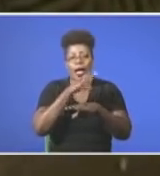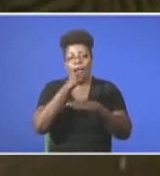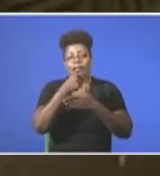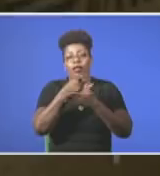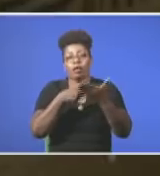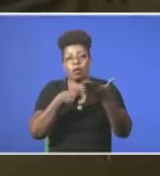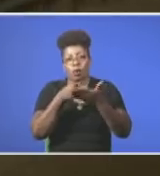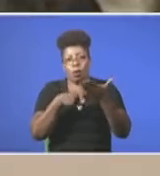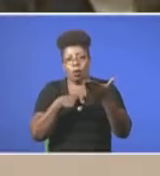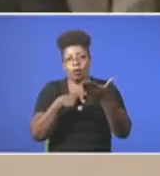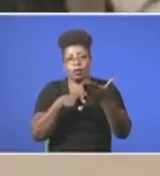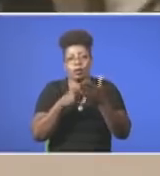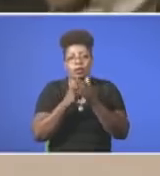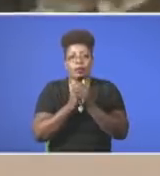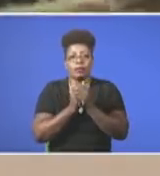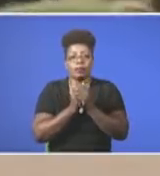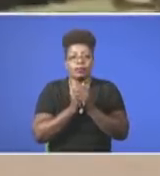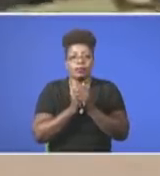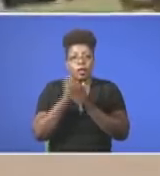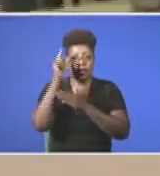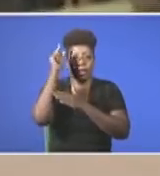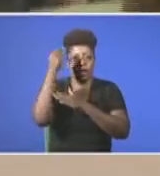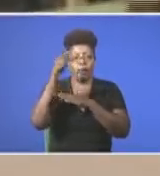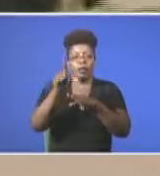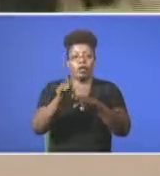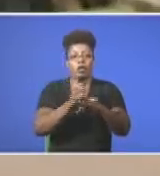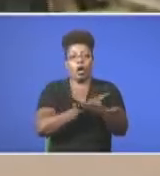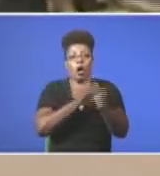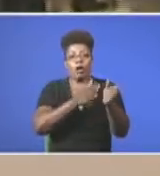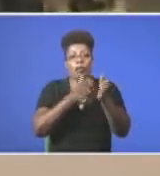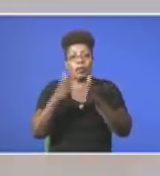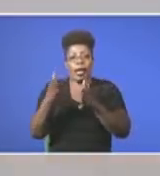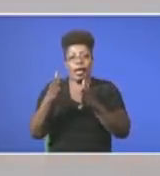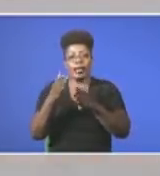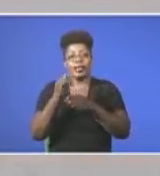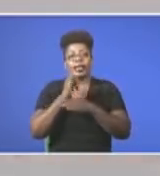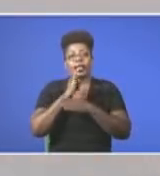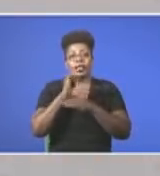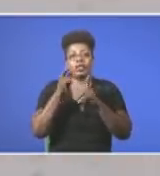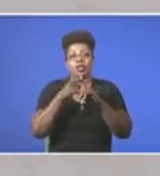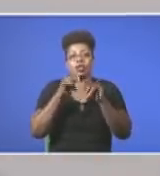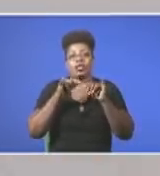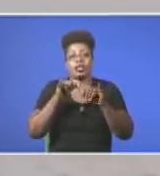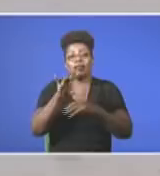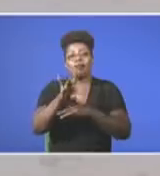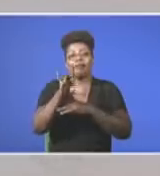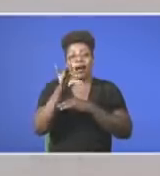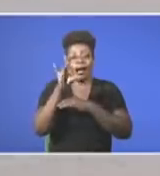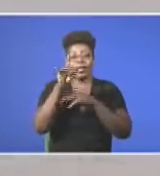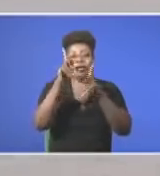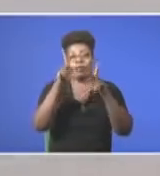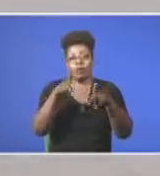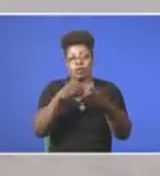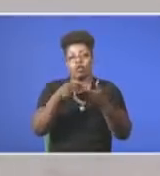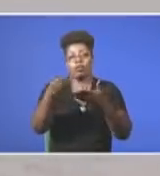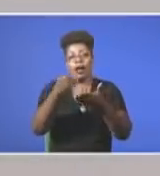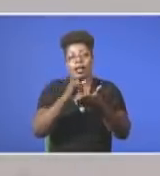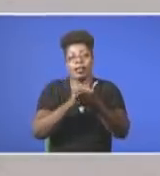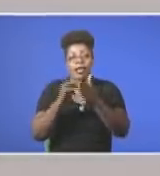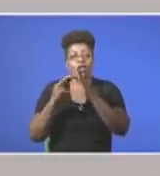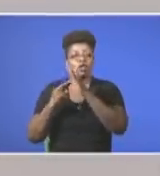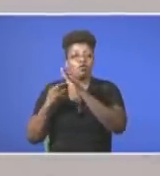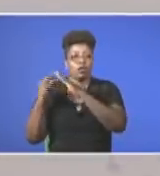would emerge. The government's long-term plan is to still find a buyer for the resort. Jimanita